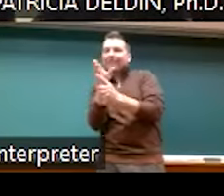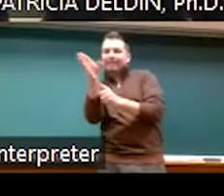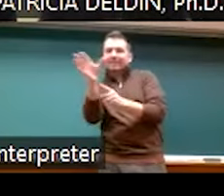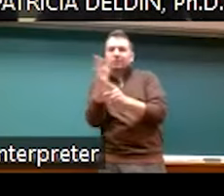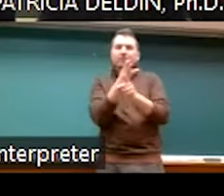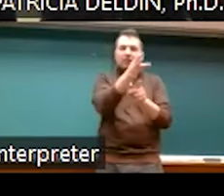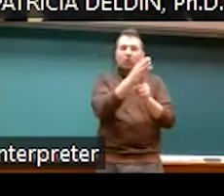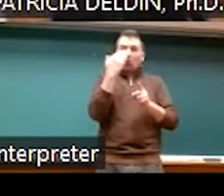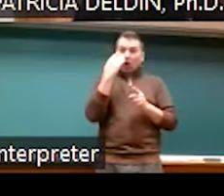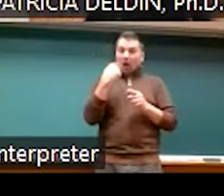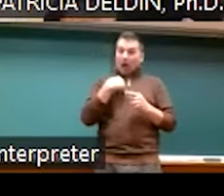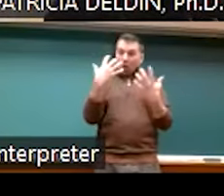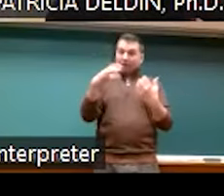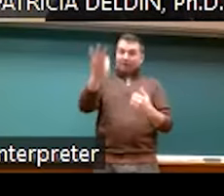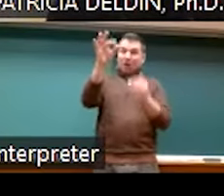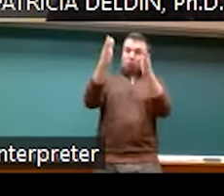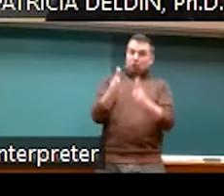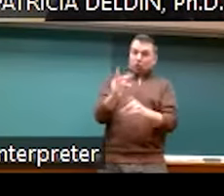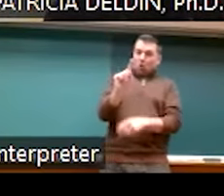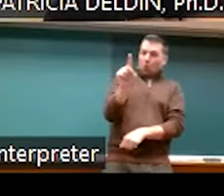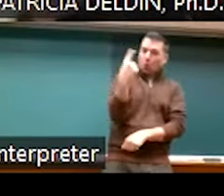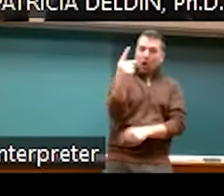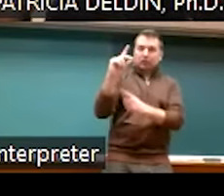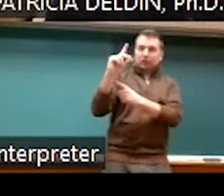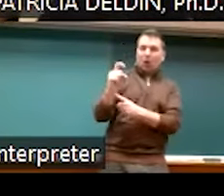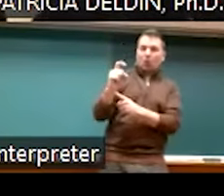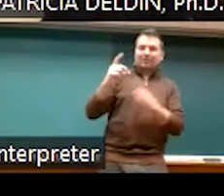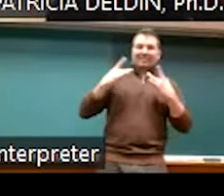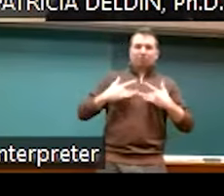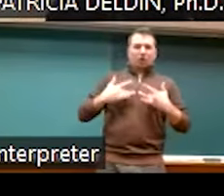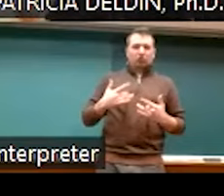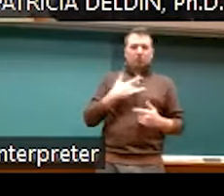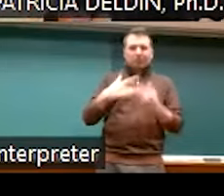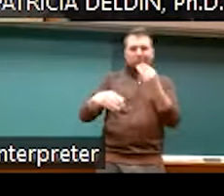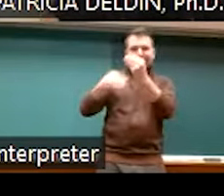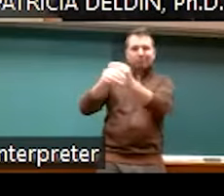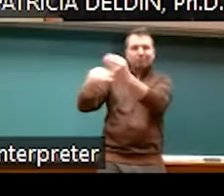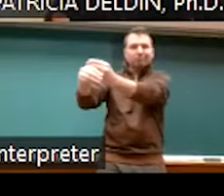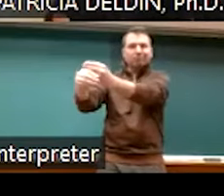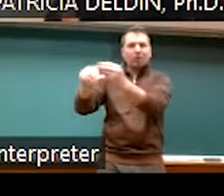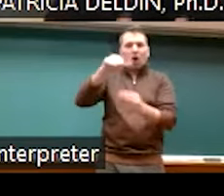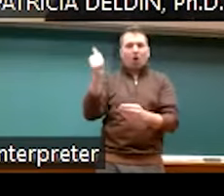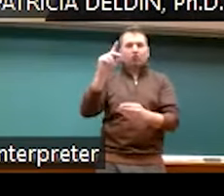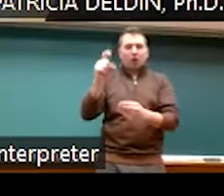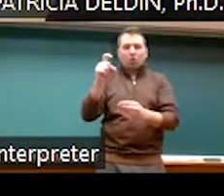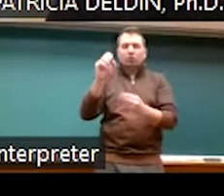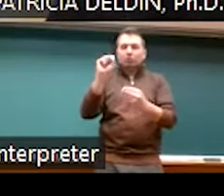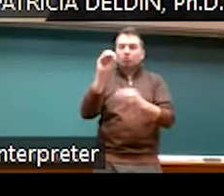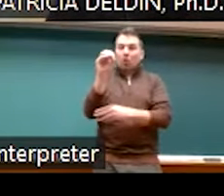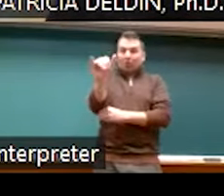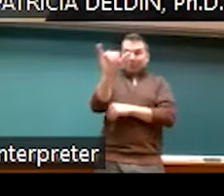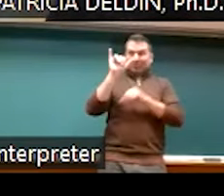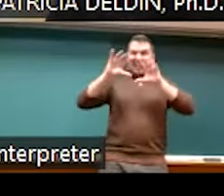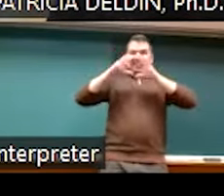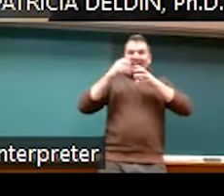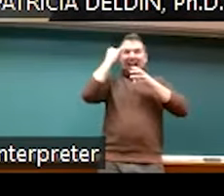pure depression or something else. And I wanted a program that worked generally, like I said, that raised the general pond of mental wellness.